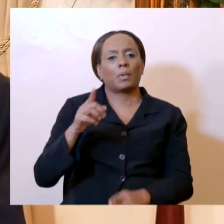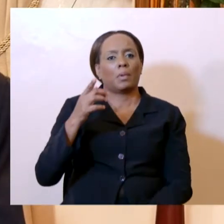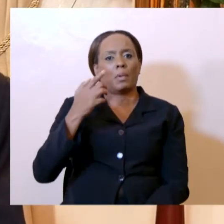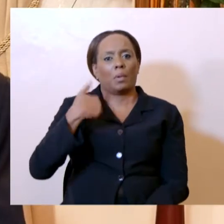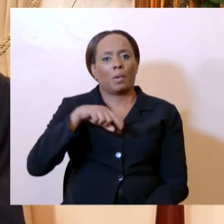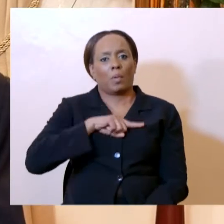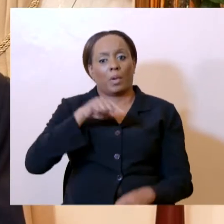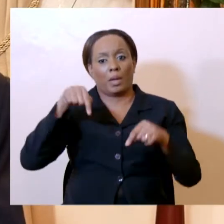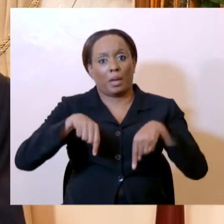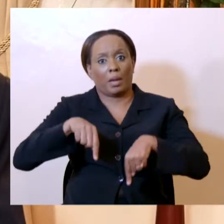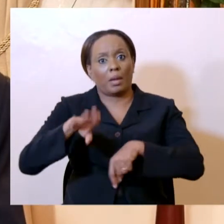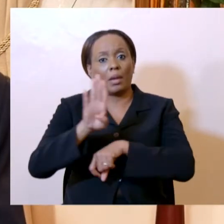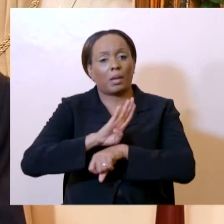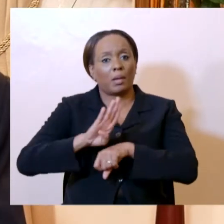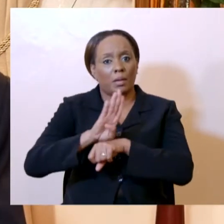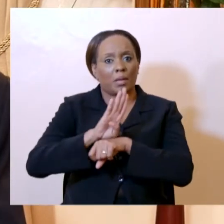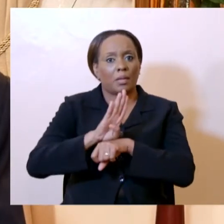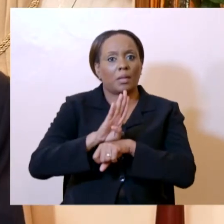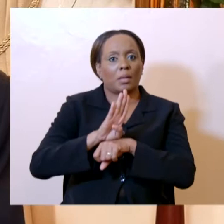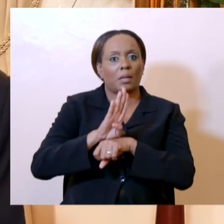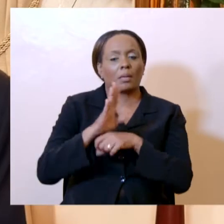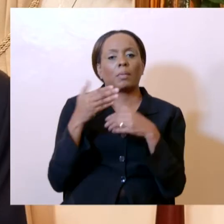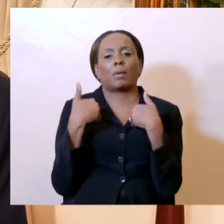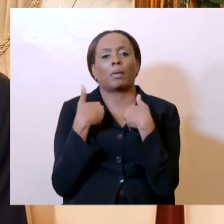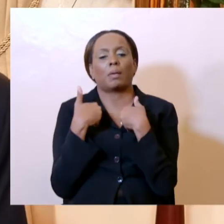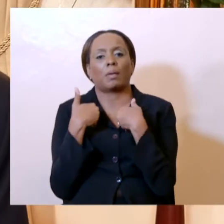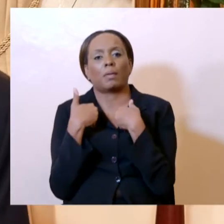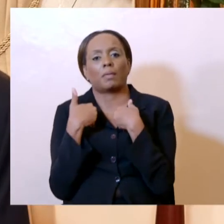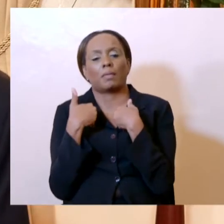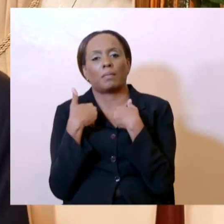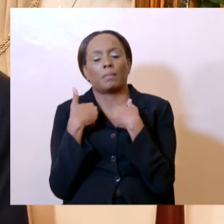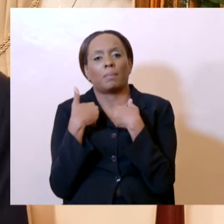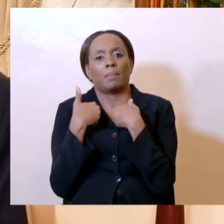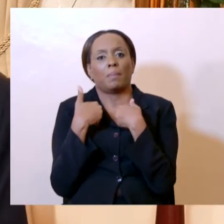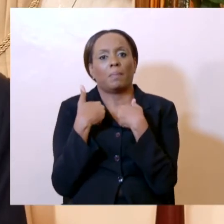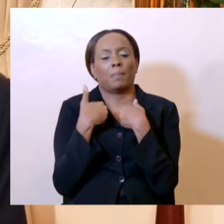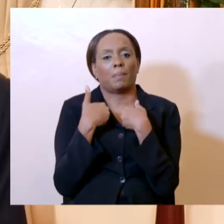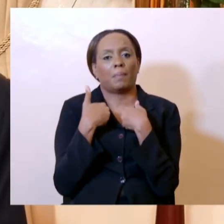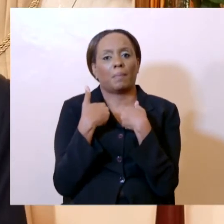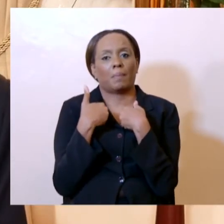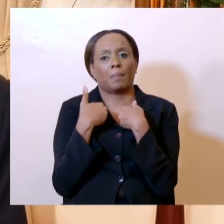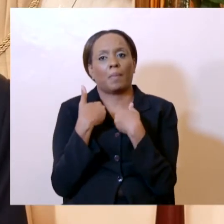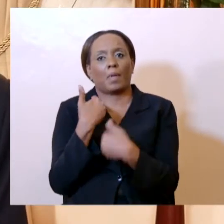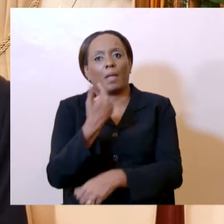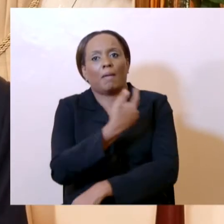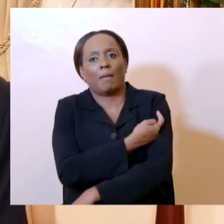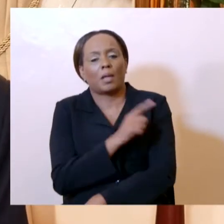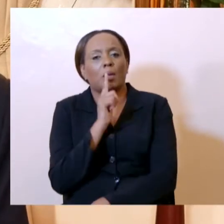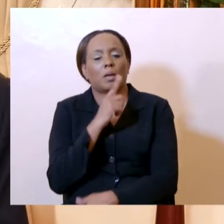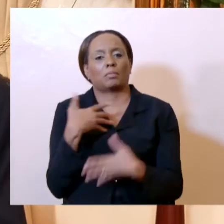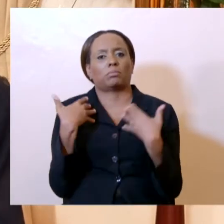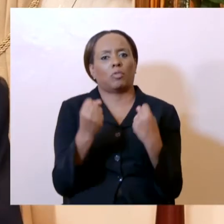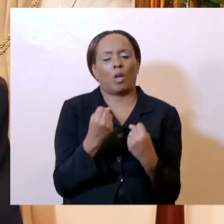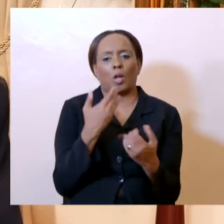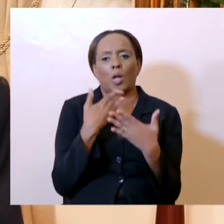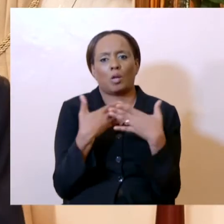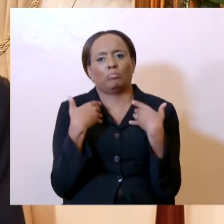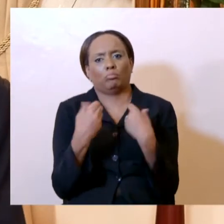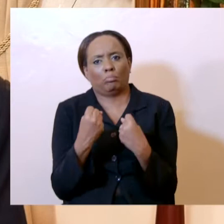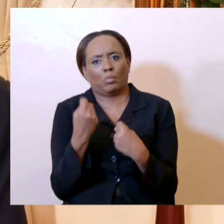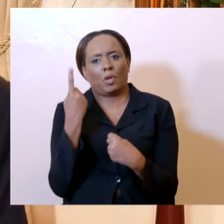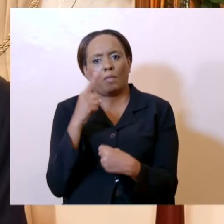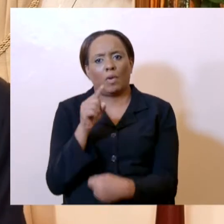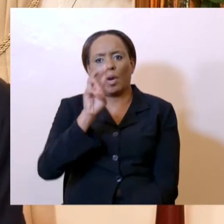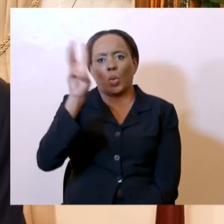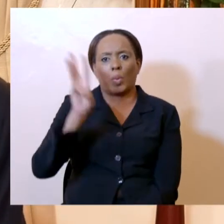that we have a vaccine that is thermodynamically stable for our climate. So the vaccine is